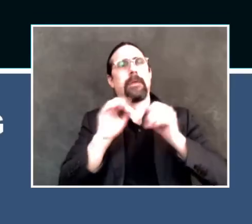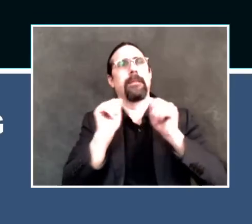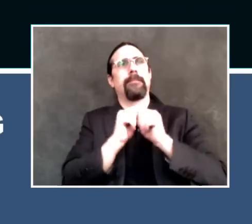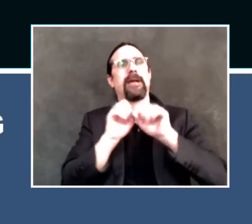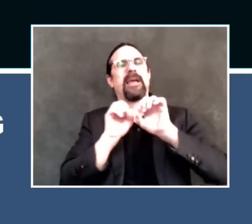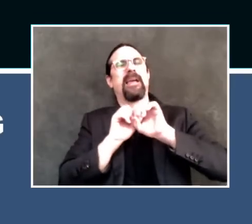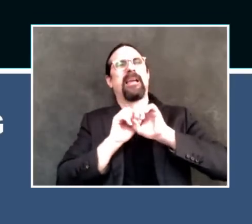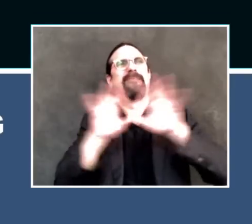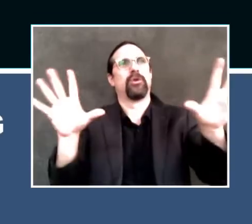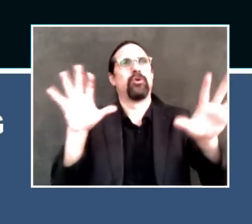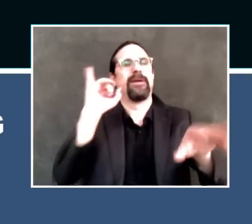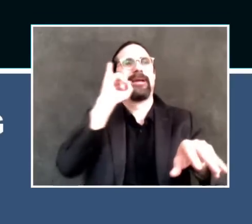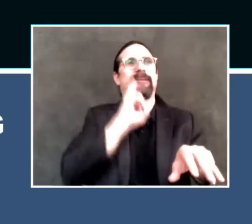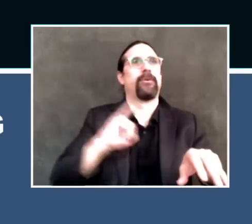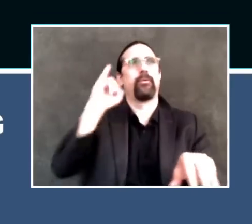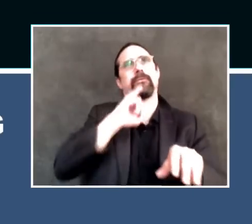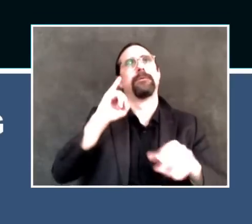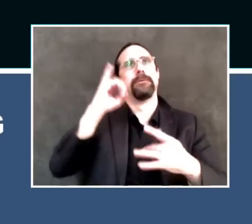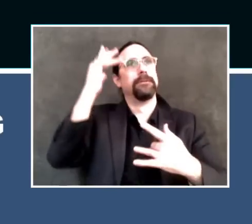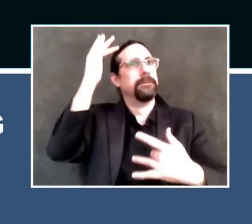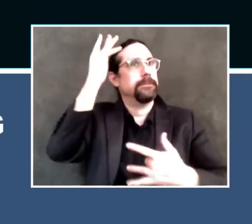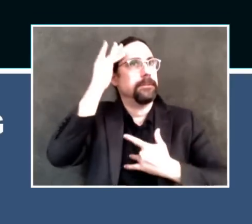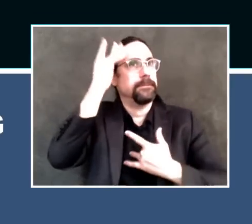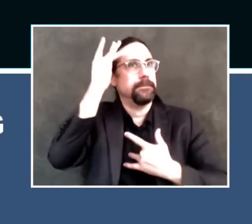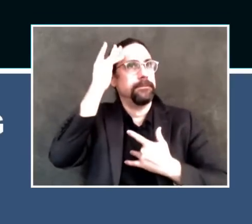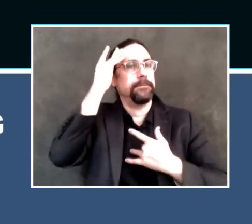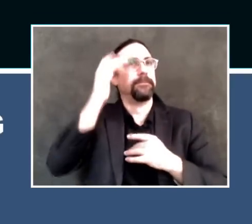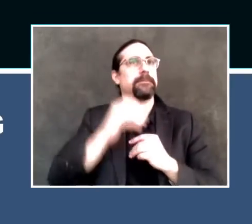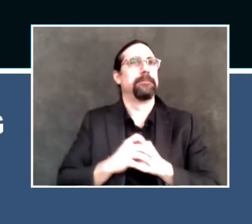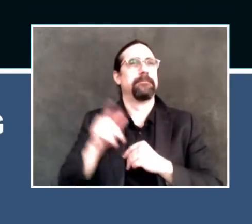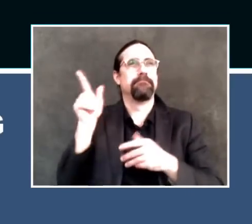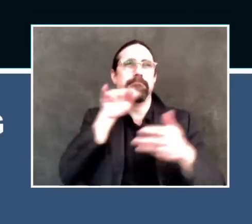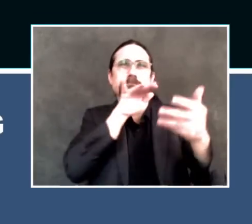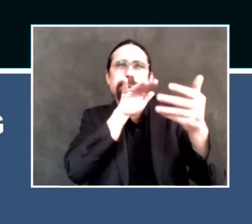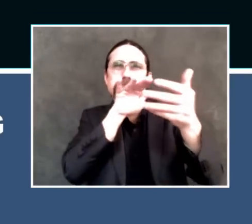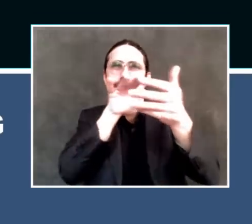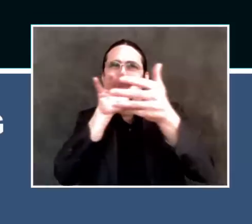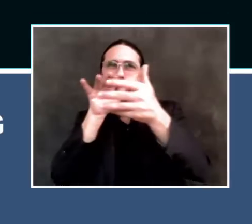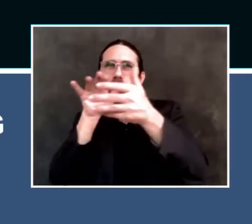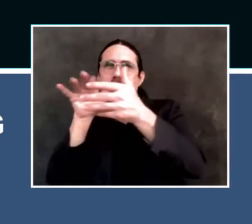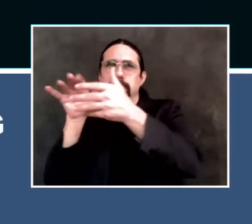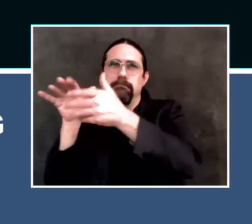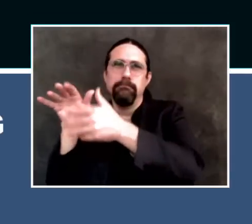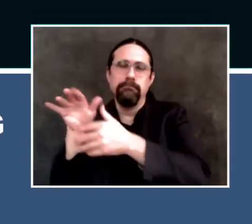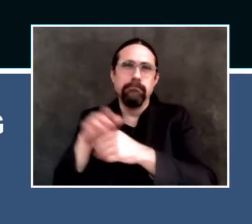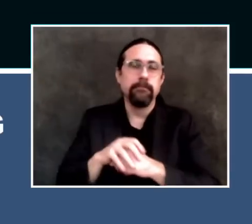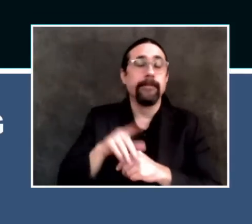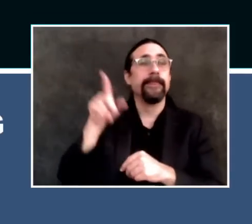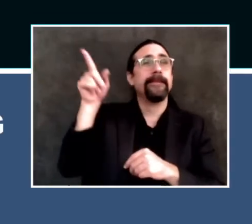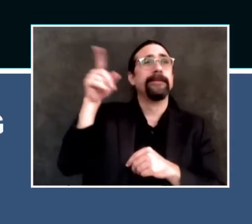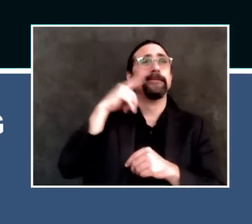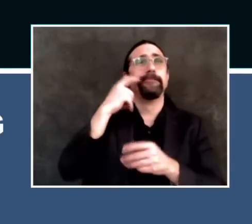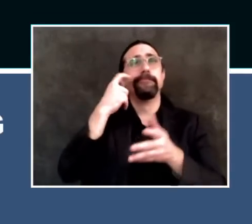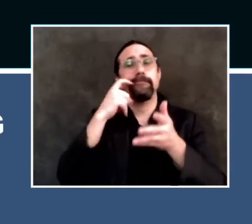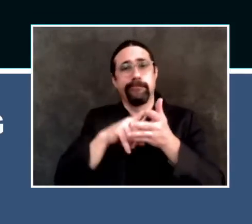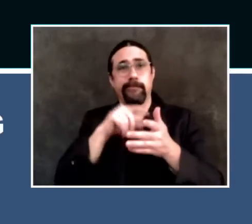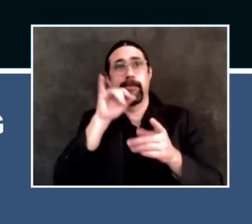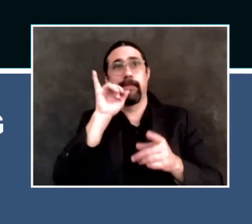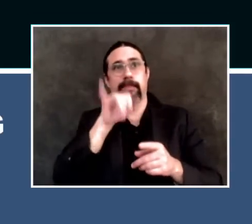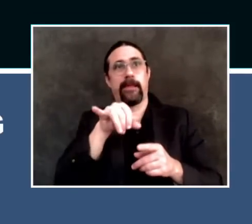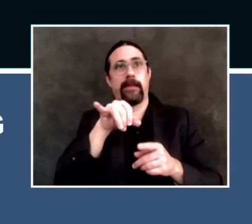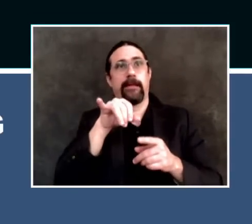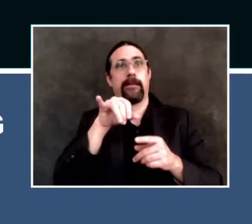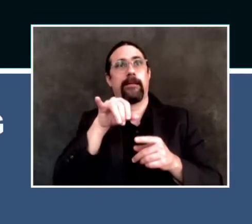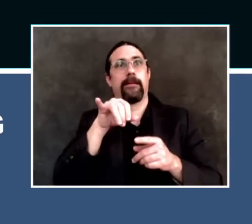possible, to stay focused, stay disciplined, practice whatever the standards are at that time and practice